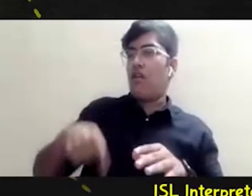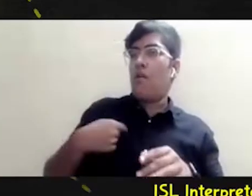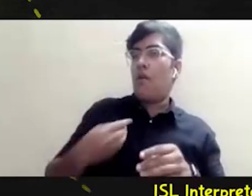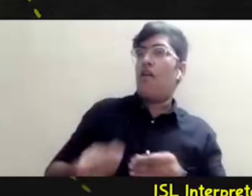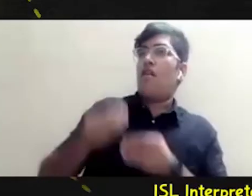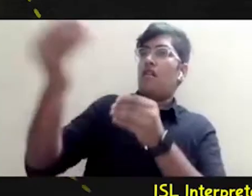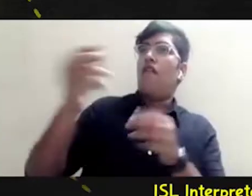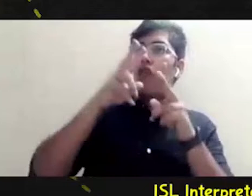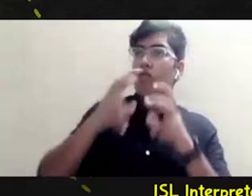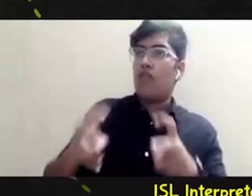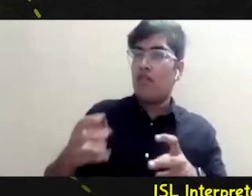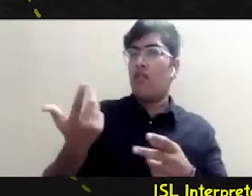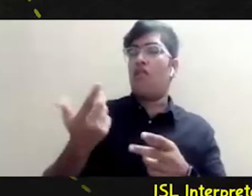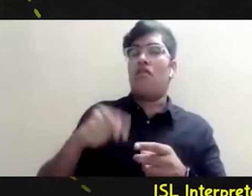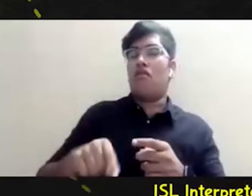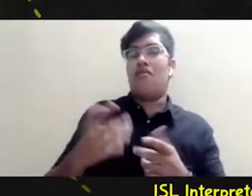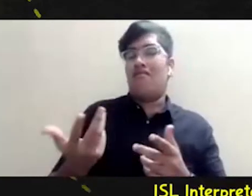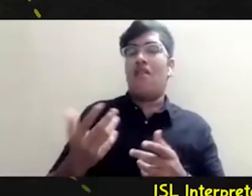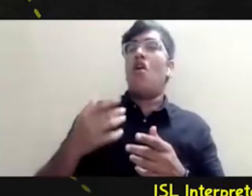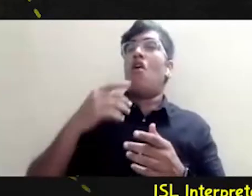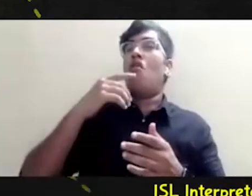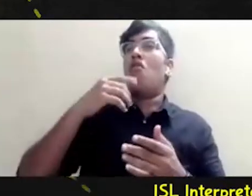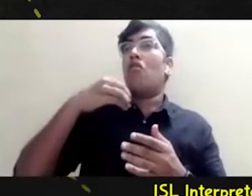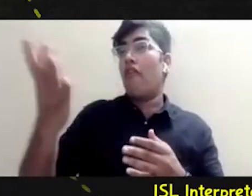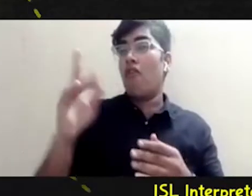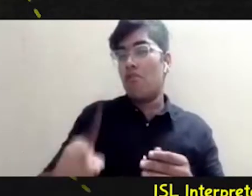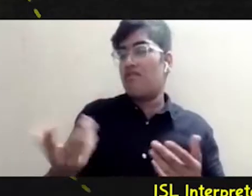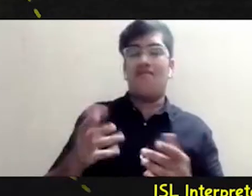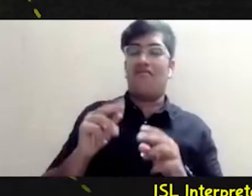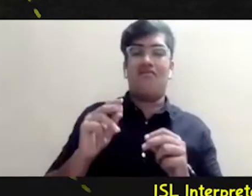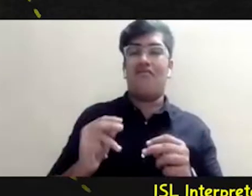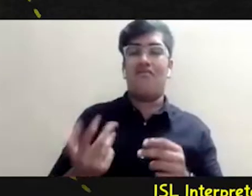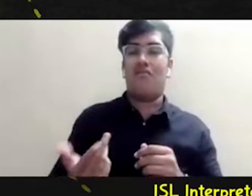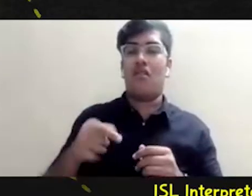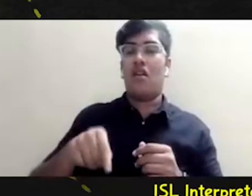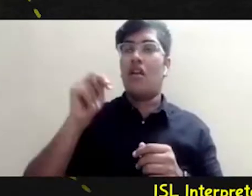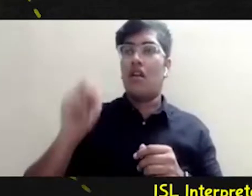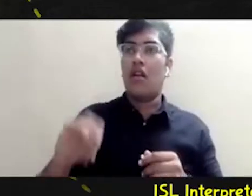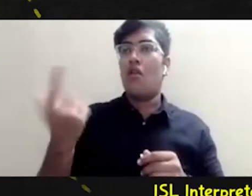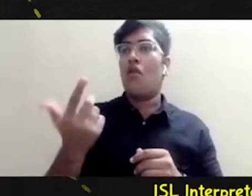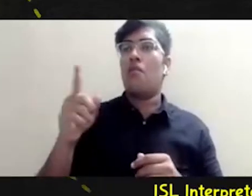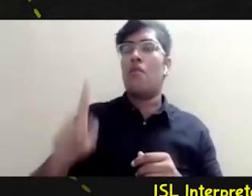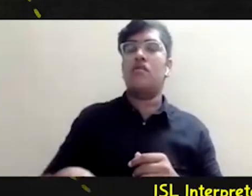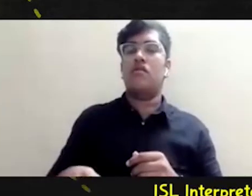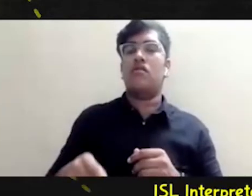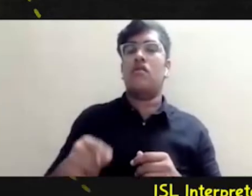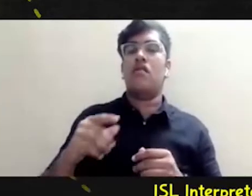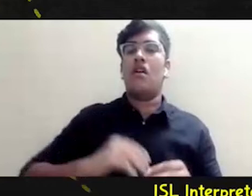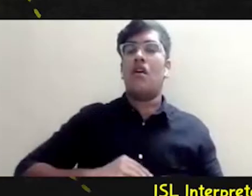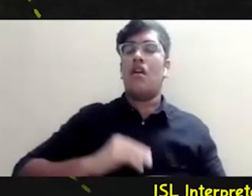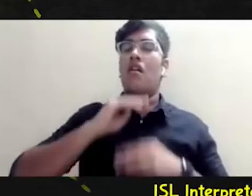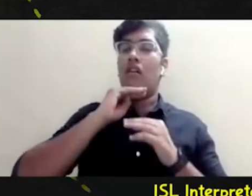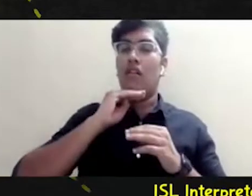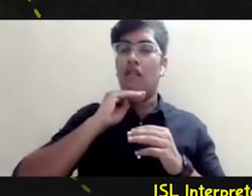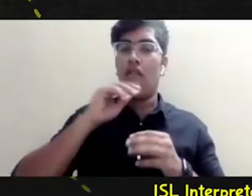of resource, or should give that as a form of resource? Because you need to have enough